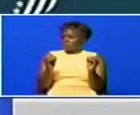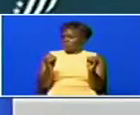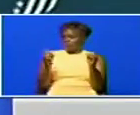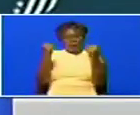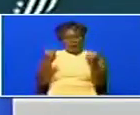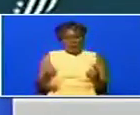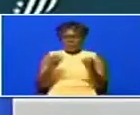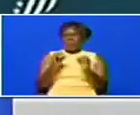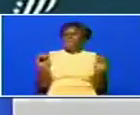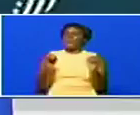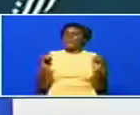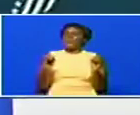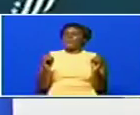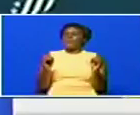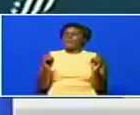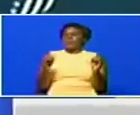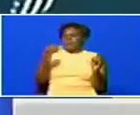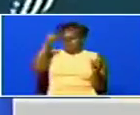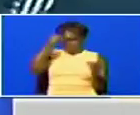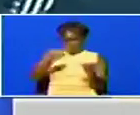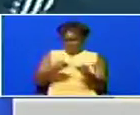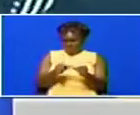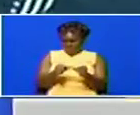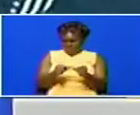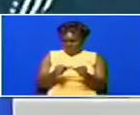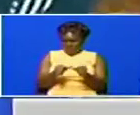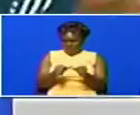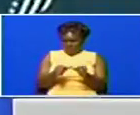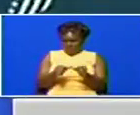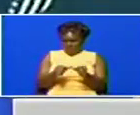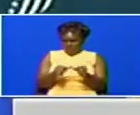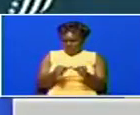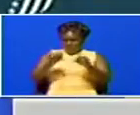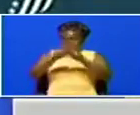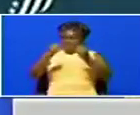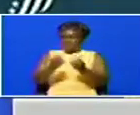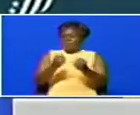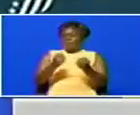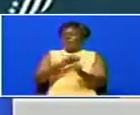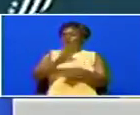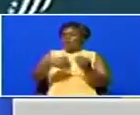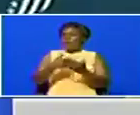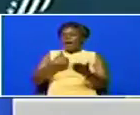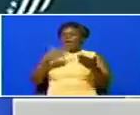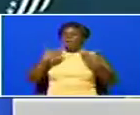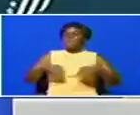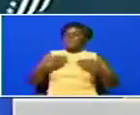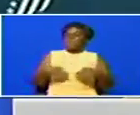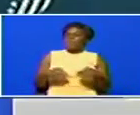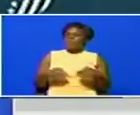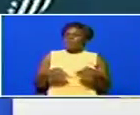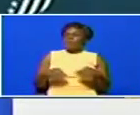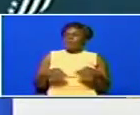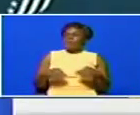difficult to do. Because let's remember that at the end, behind any system, you have people.